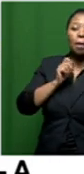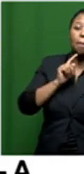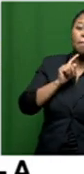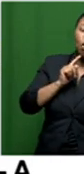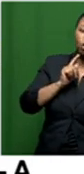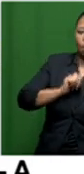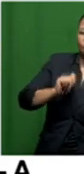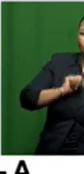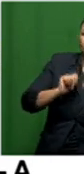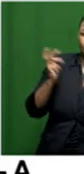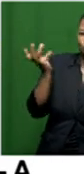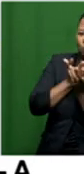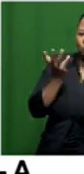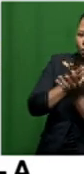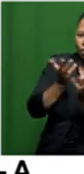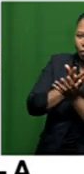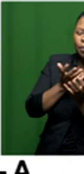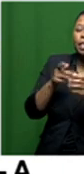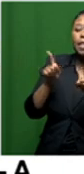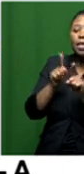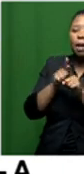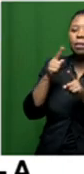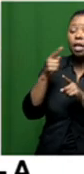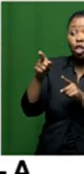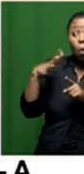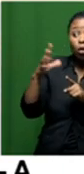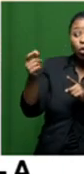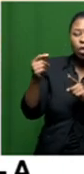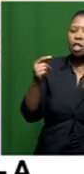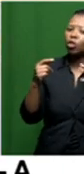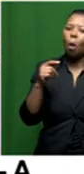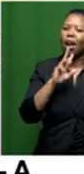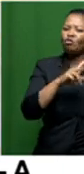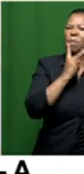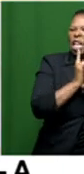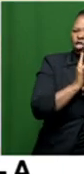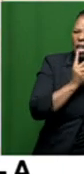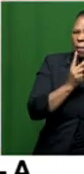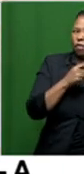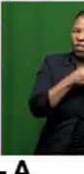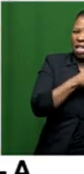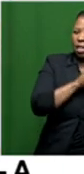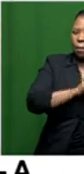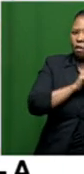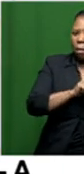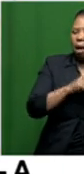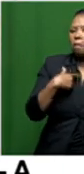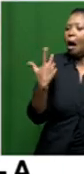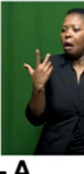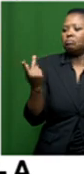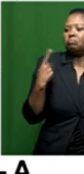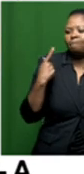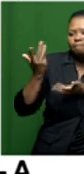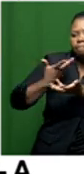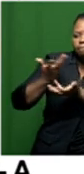performance. And so when I was told that is what she wants to do and she doesn't want to do the repetition of the previous performance, then we sit down and